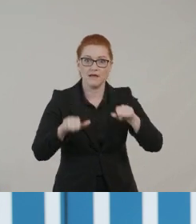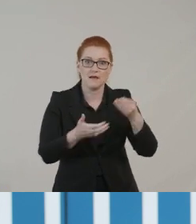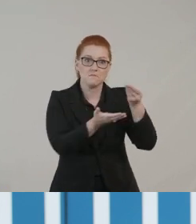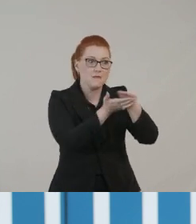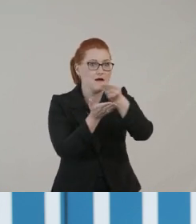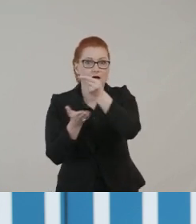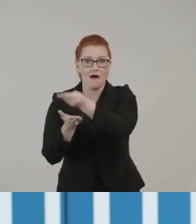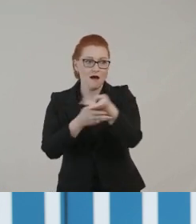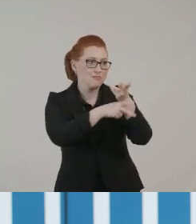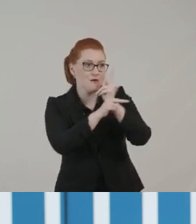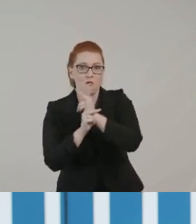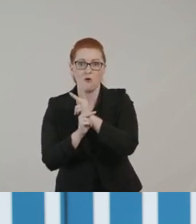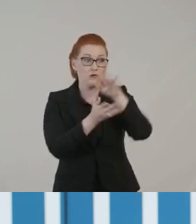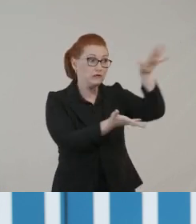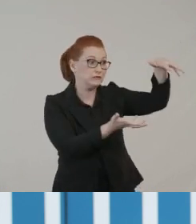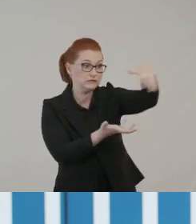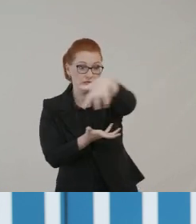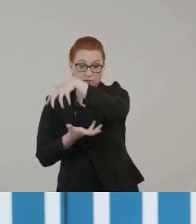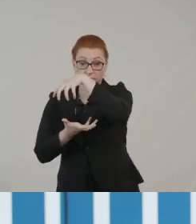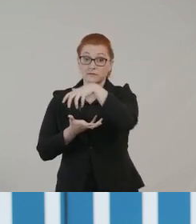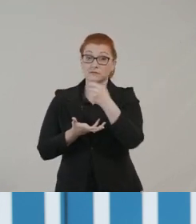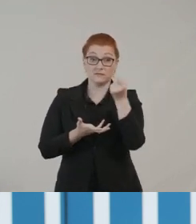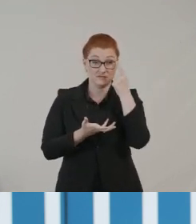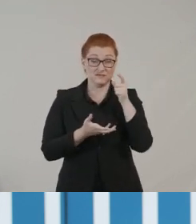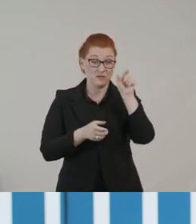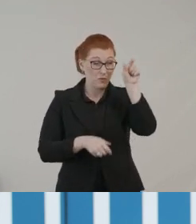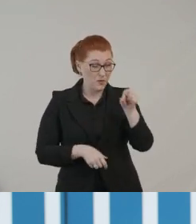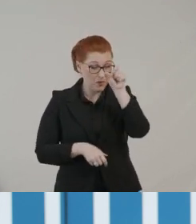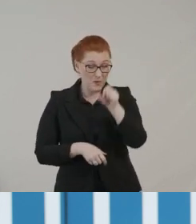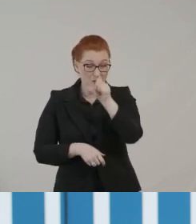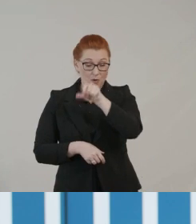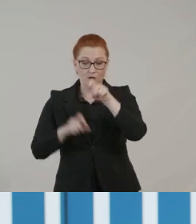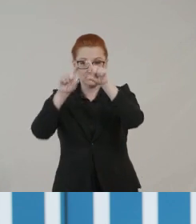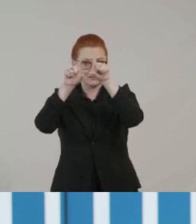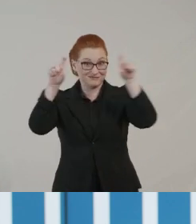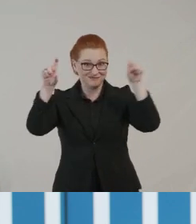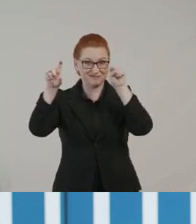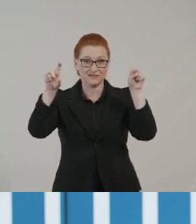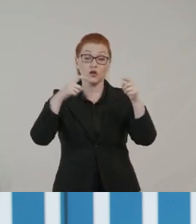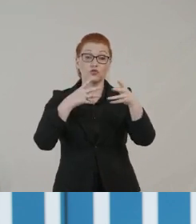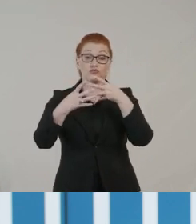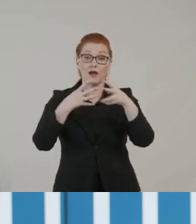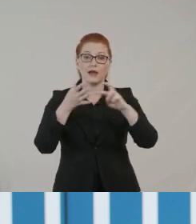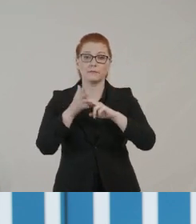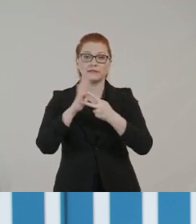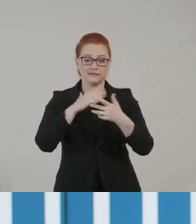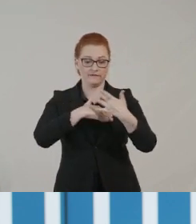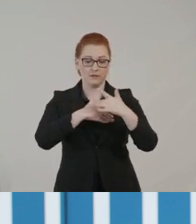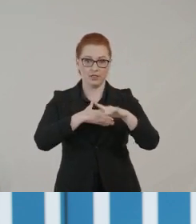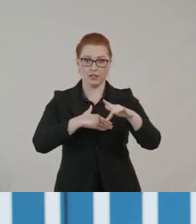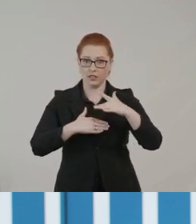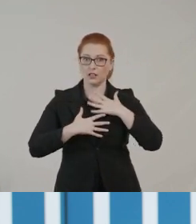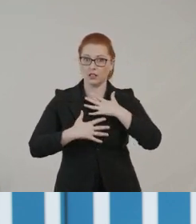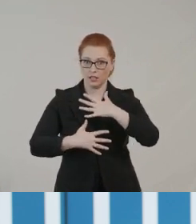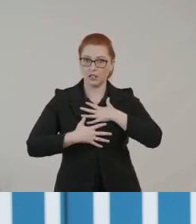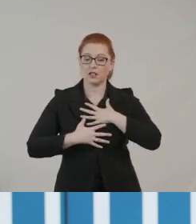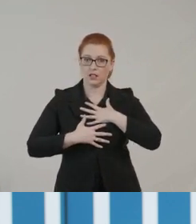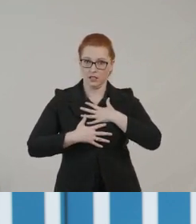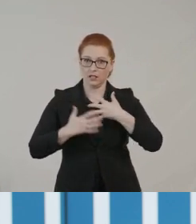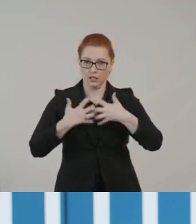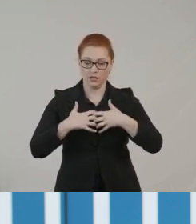Gray represents the number of ventilators available in our state. Blue shows the ventilators currently